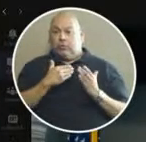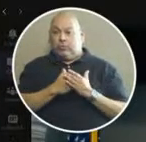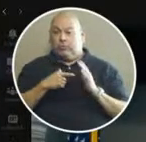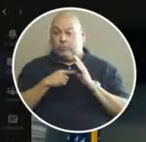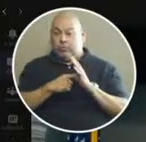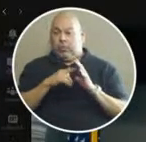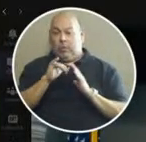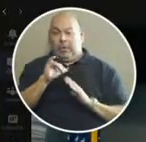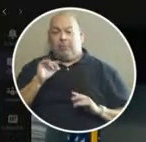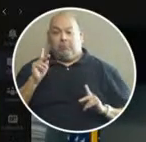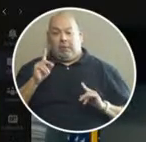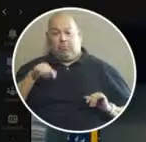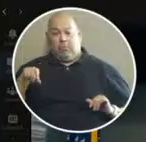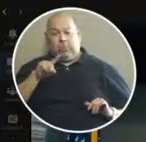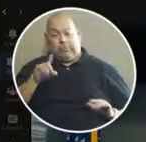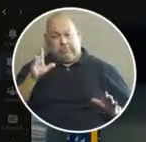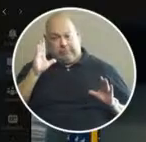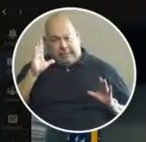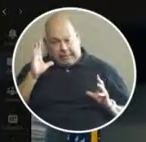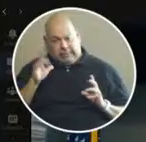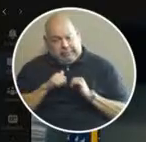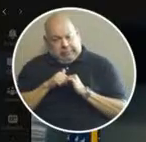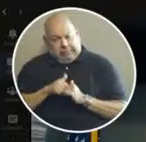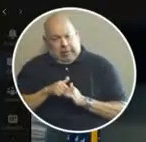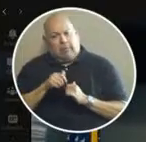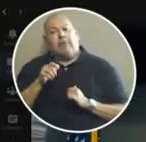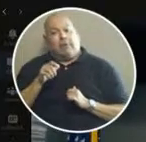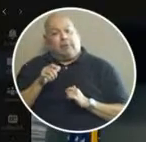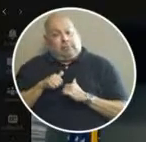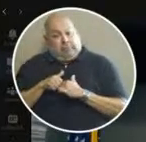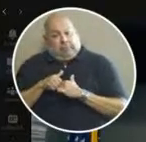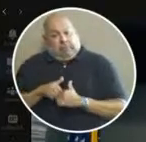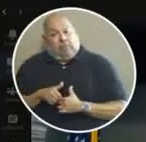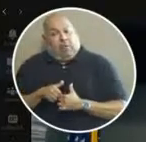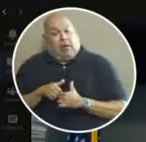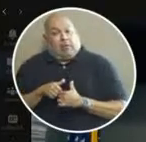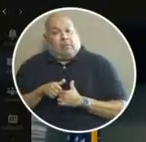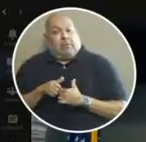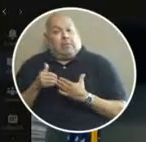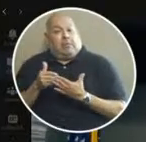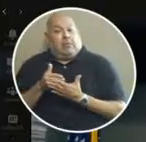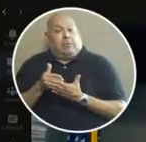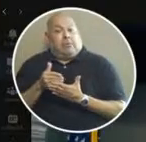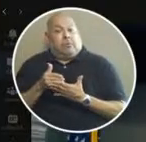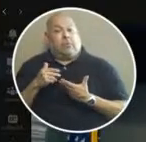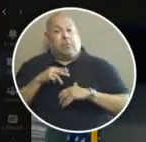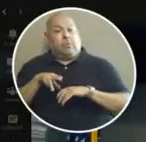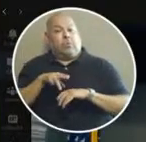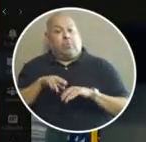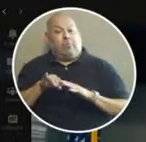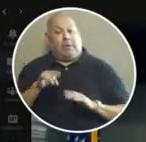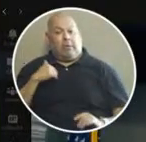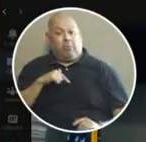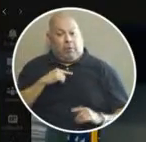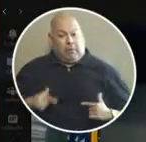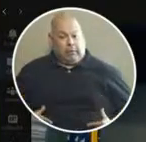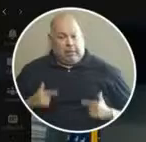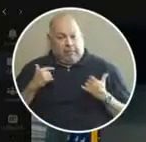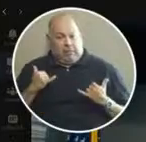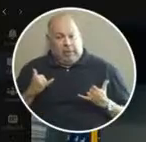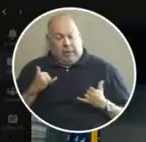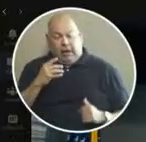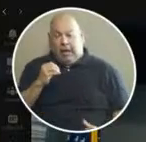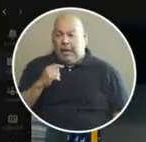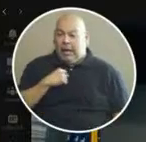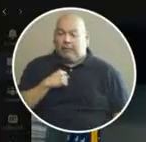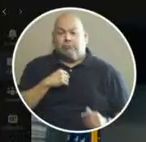of people listening to the orders, people abiding by the new normal that we're living,